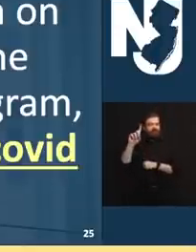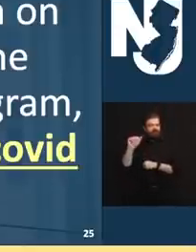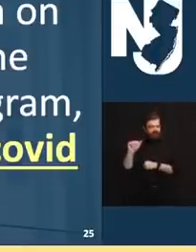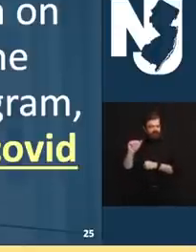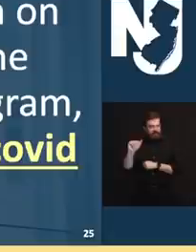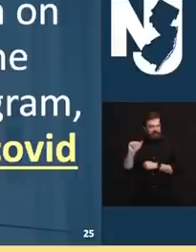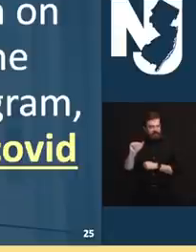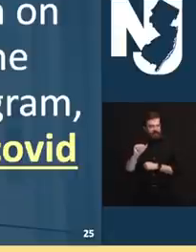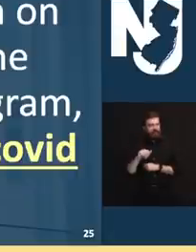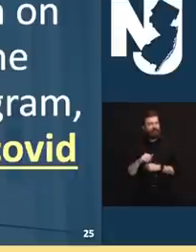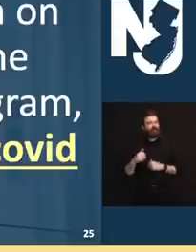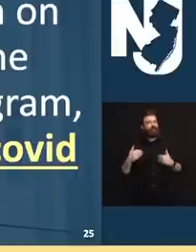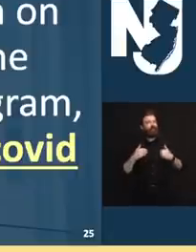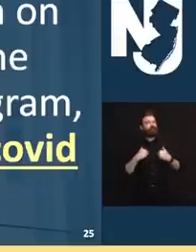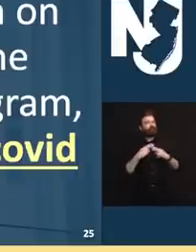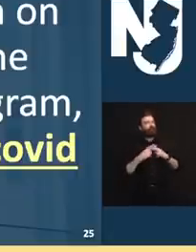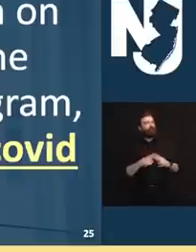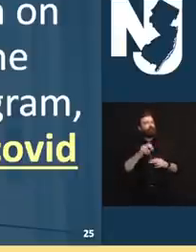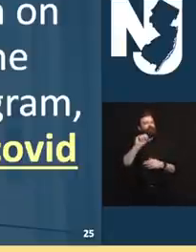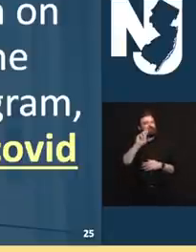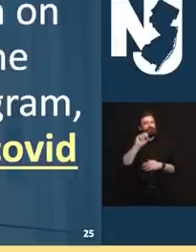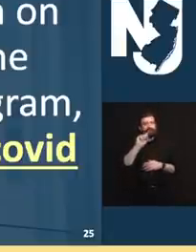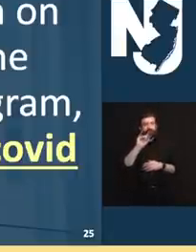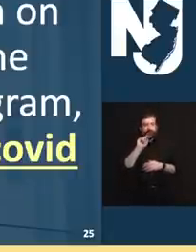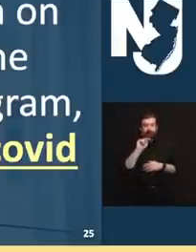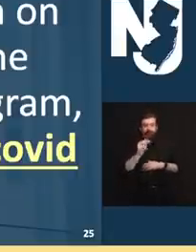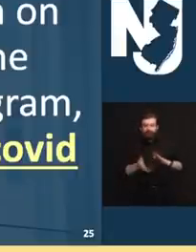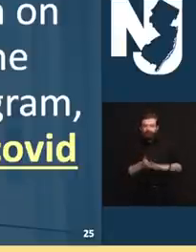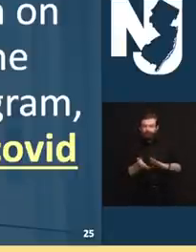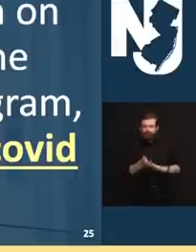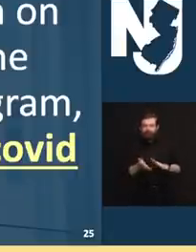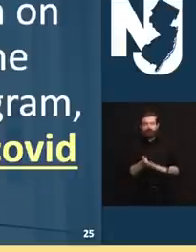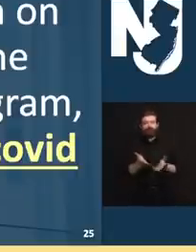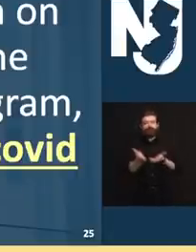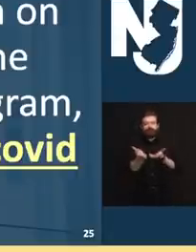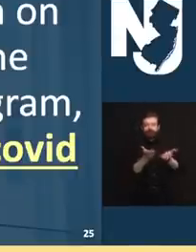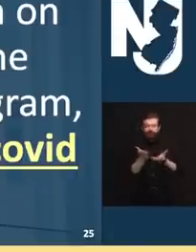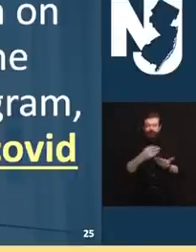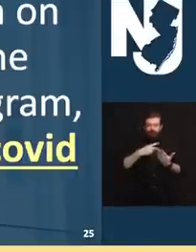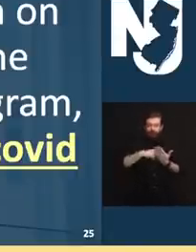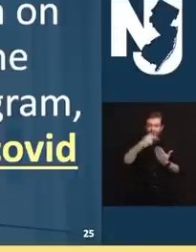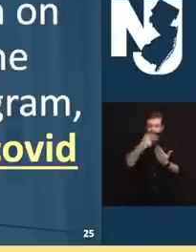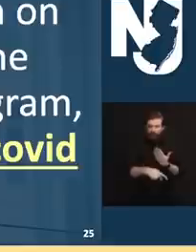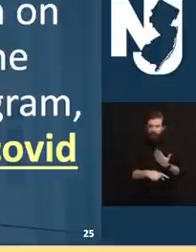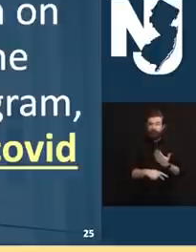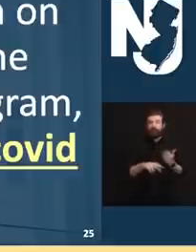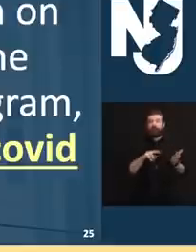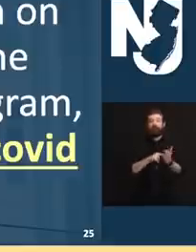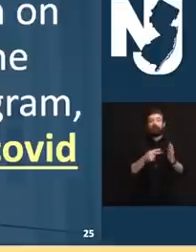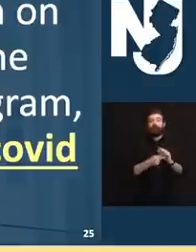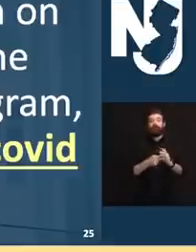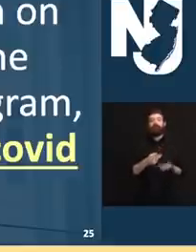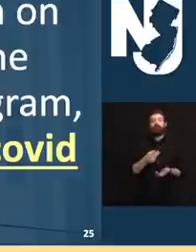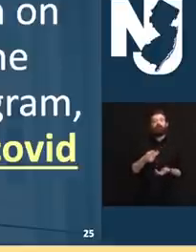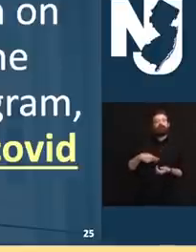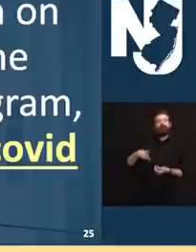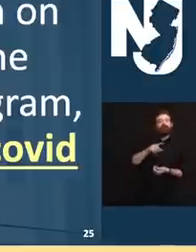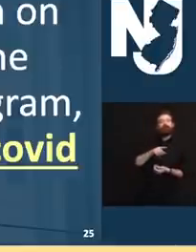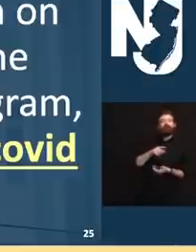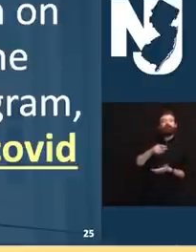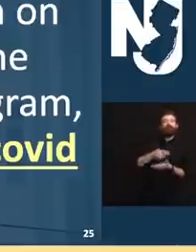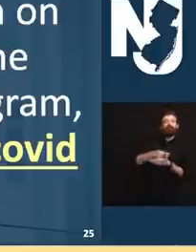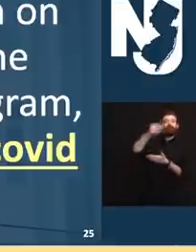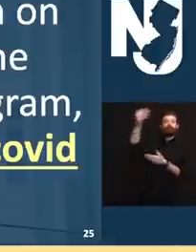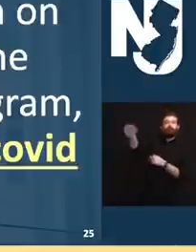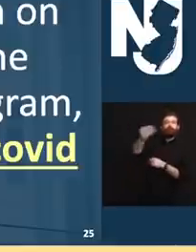Serve, organizations that purchase meals from participating eligible New Jersey restaurants for distribution to residents